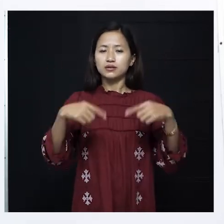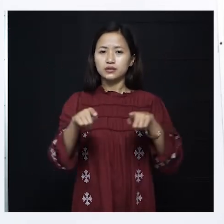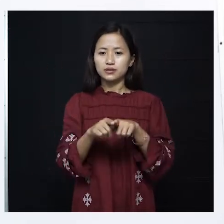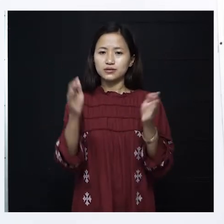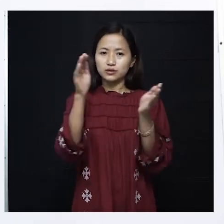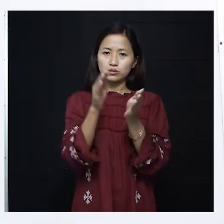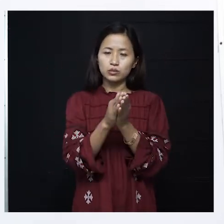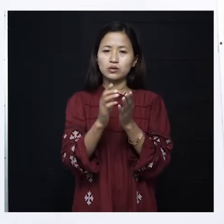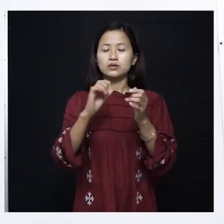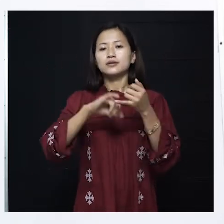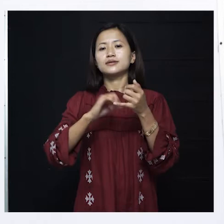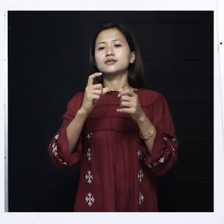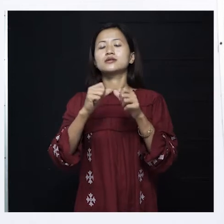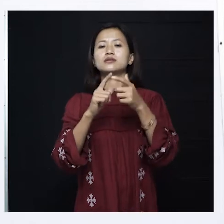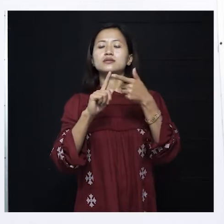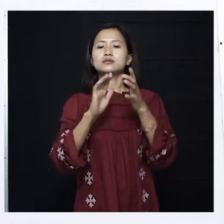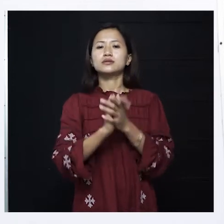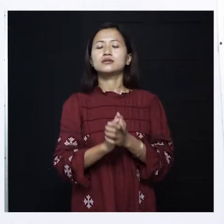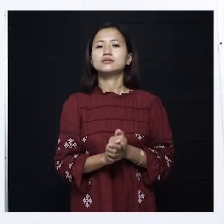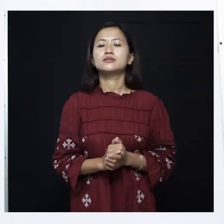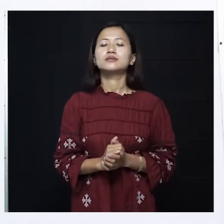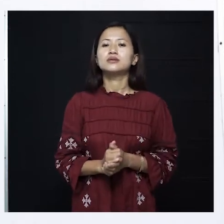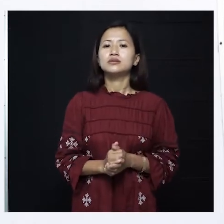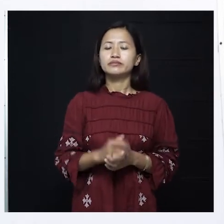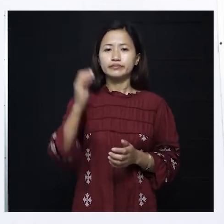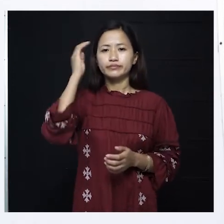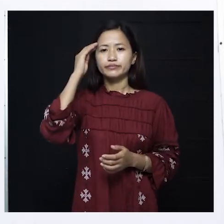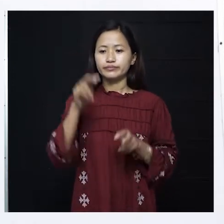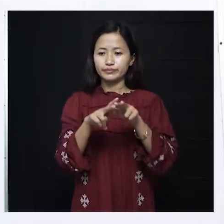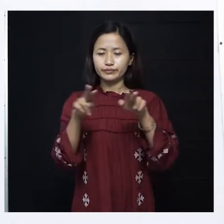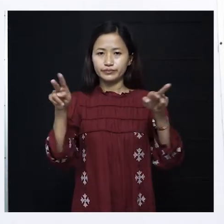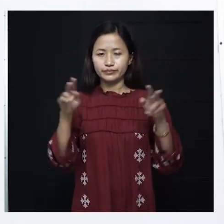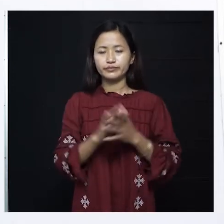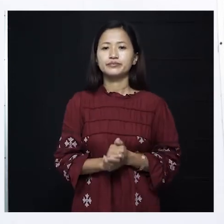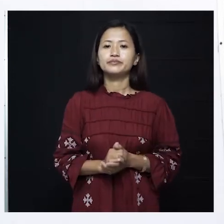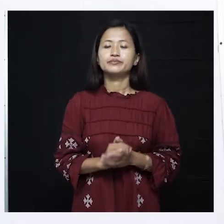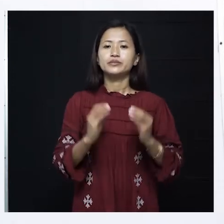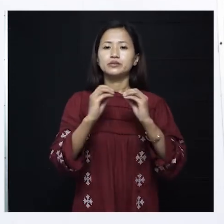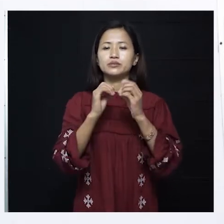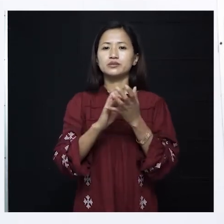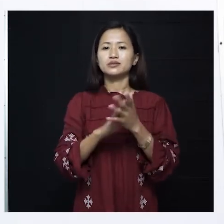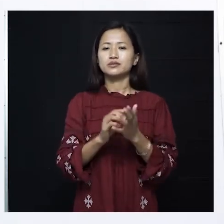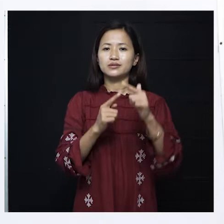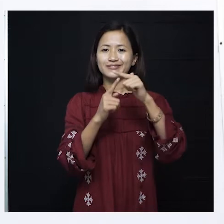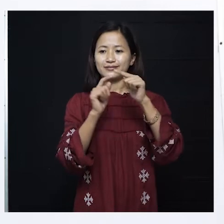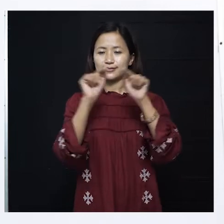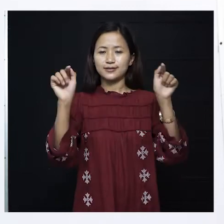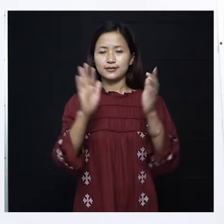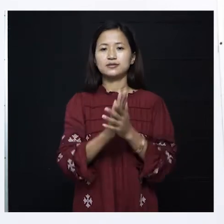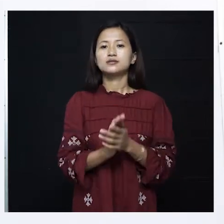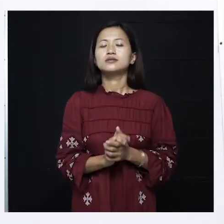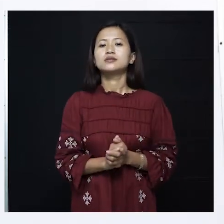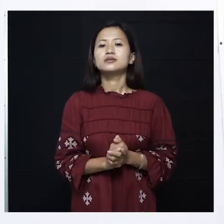scale. So please make sure you know the difference there, because as I've said, basing on the title, okay, the content,